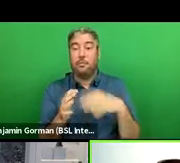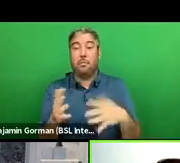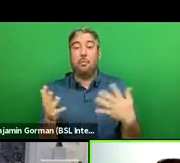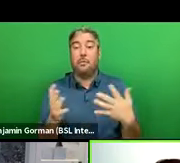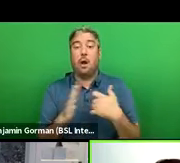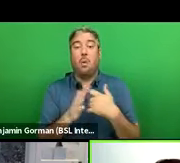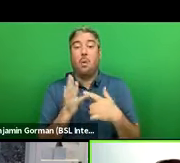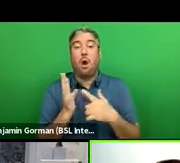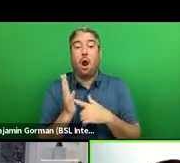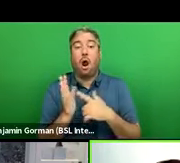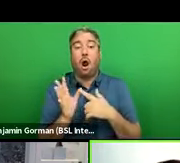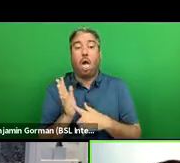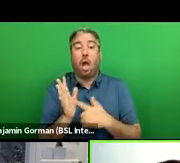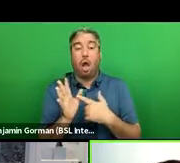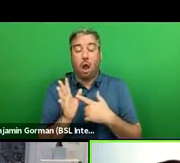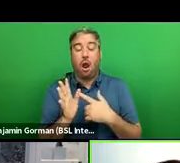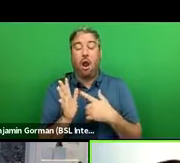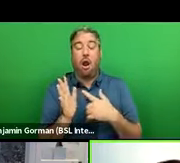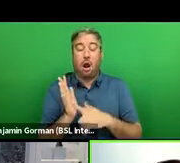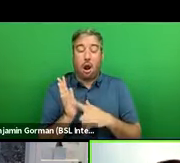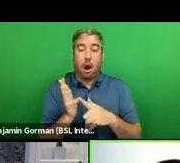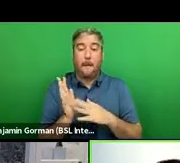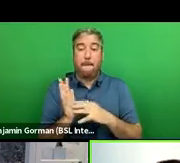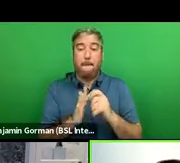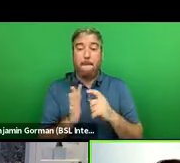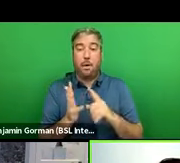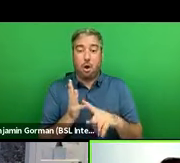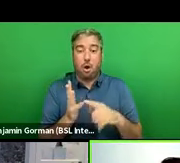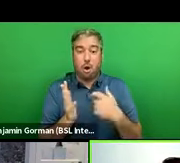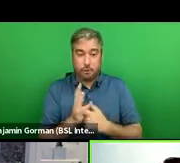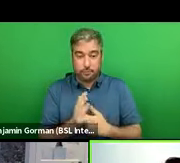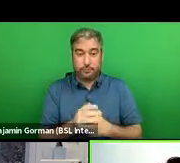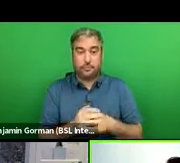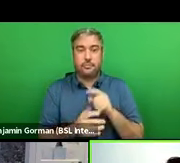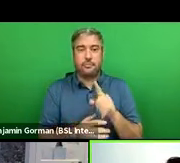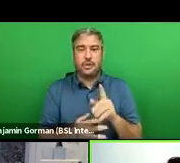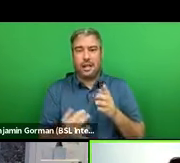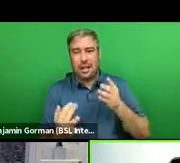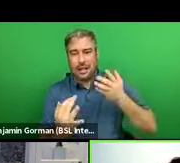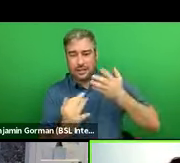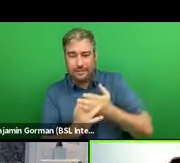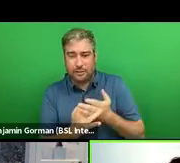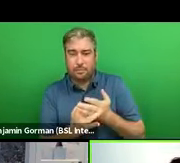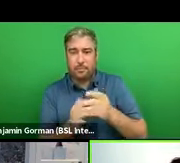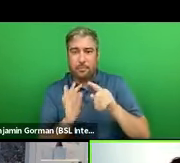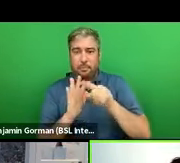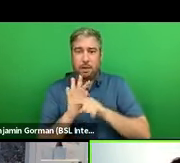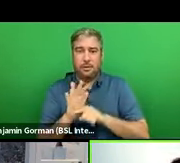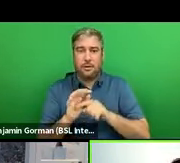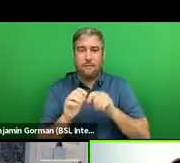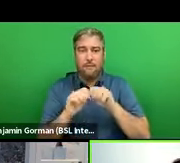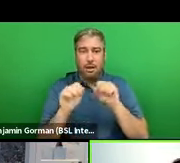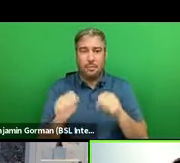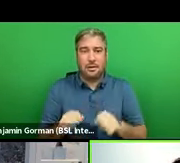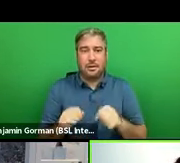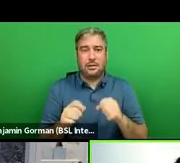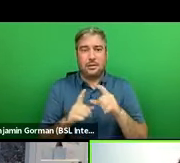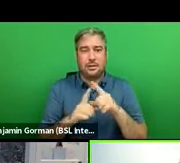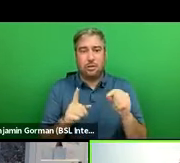policy framing of the digital economy acceleration and stimulus in general, particularly in emerging markets such as in Asia and